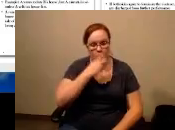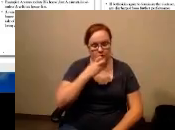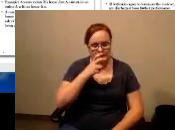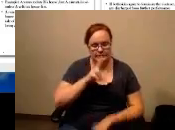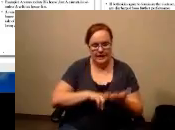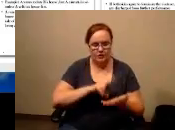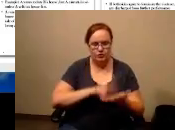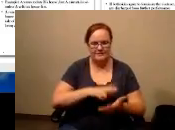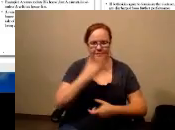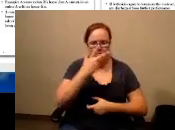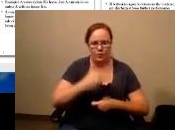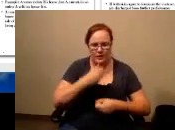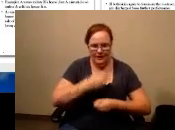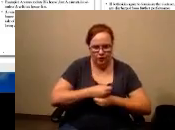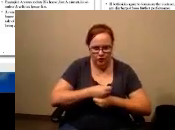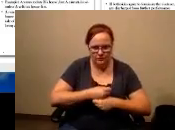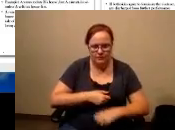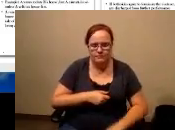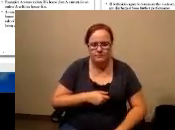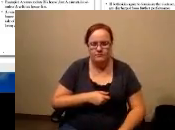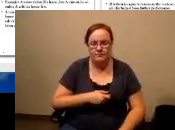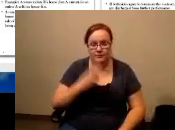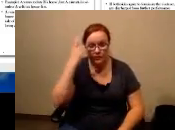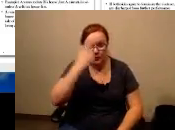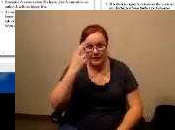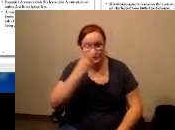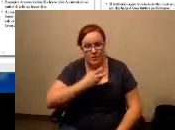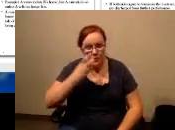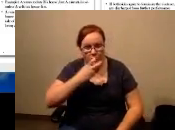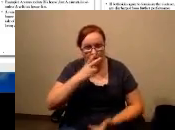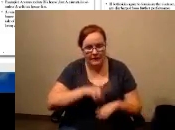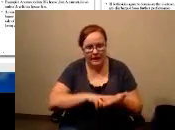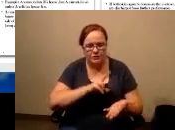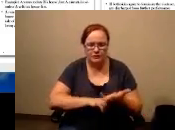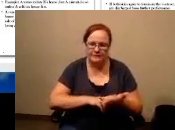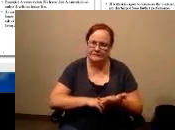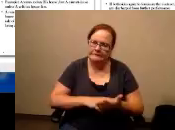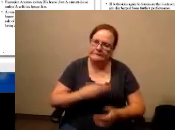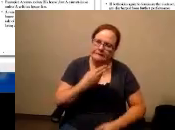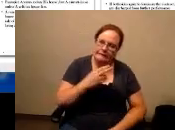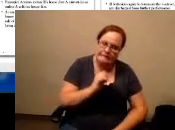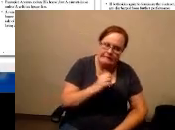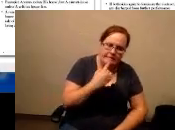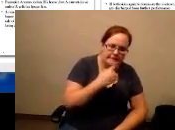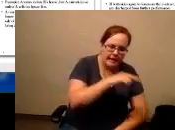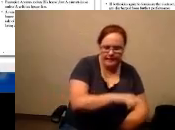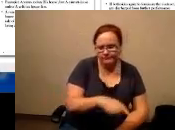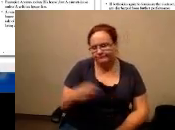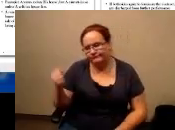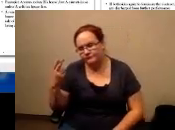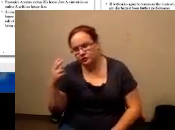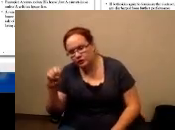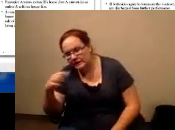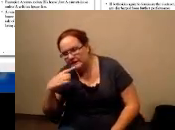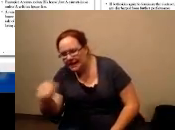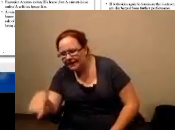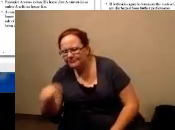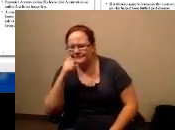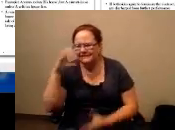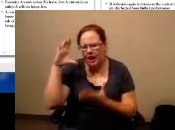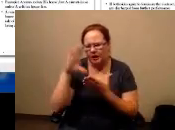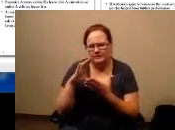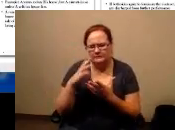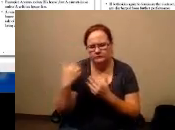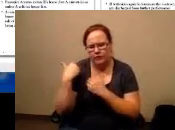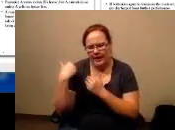years. Rationale is oral contracts being subject to he said, she said, and therefore less reliable. We're not